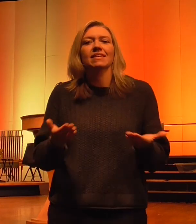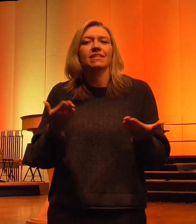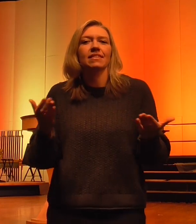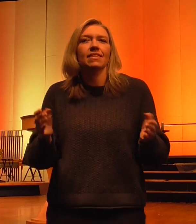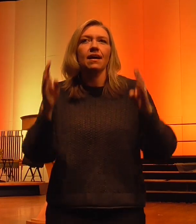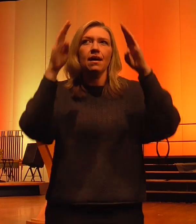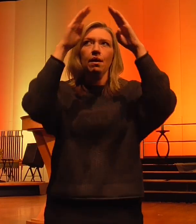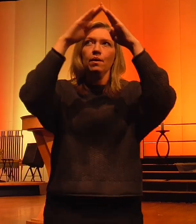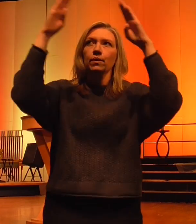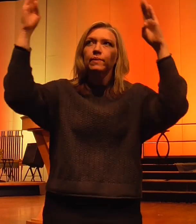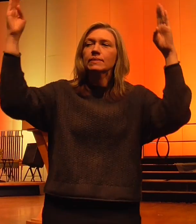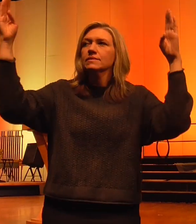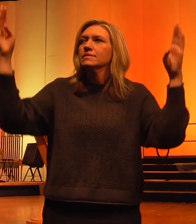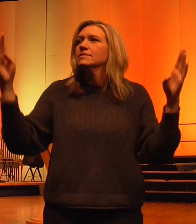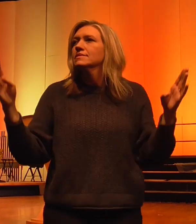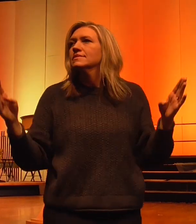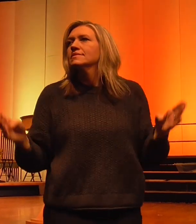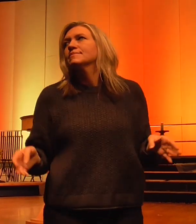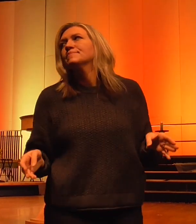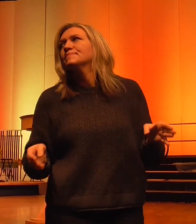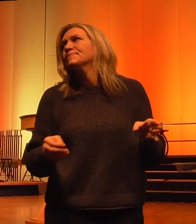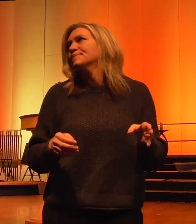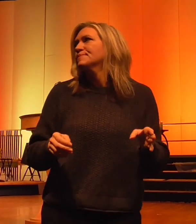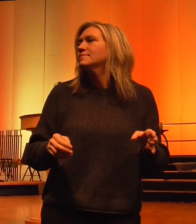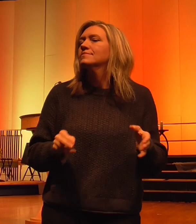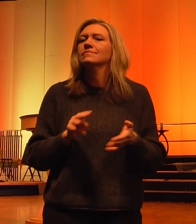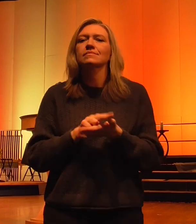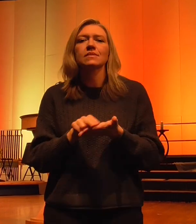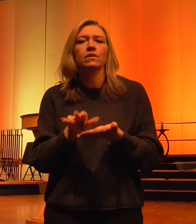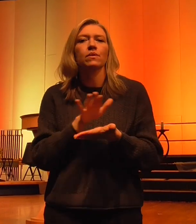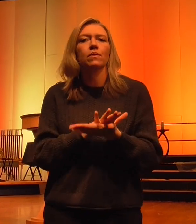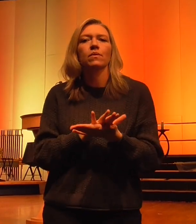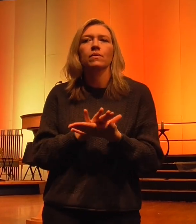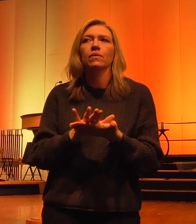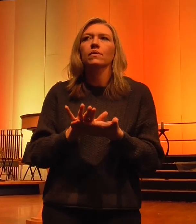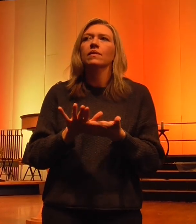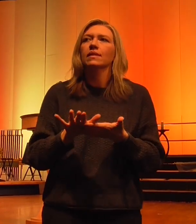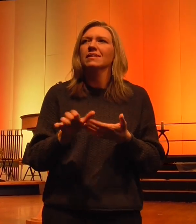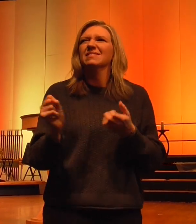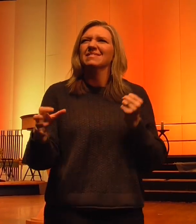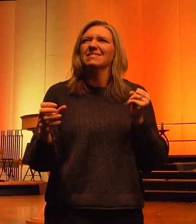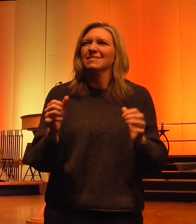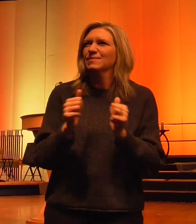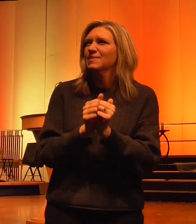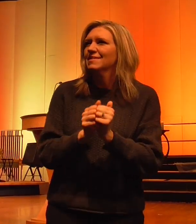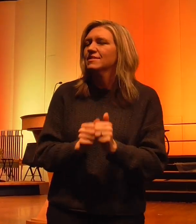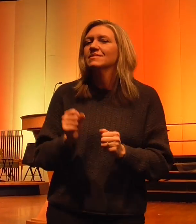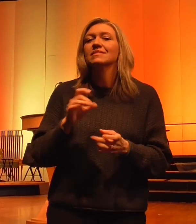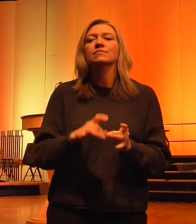The house. Holy, holy, holy, sing it, spirit.